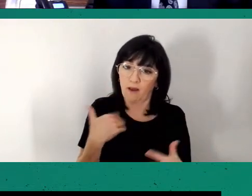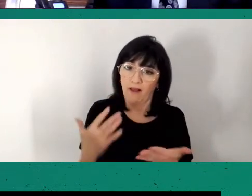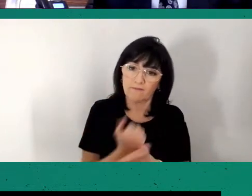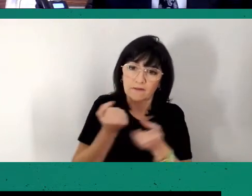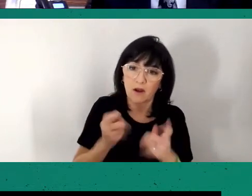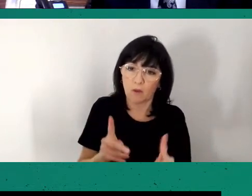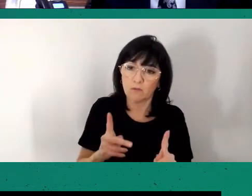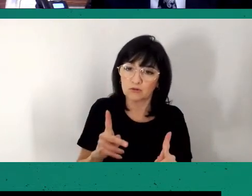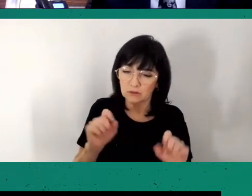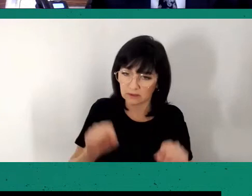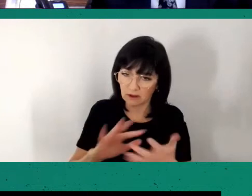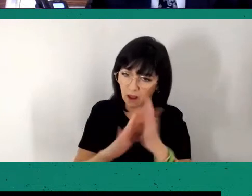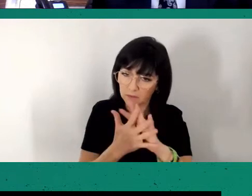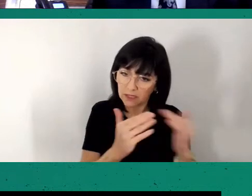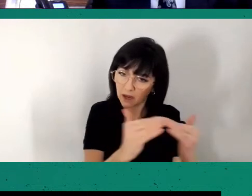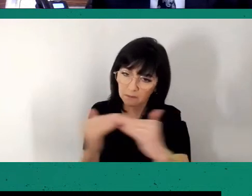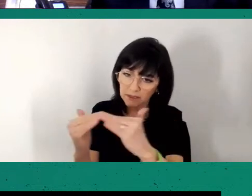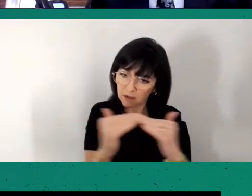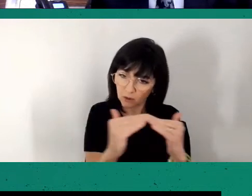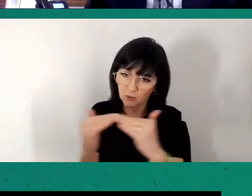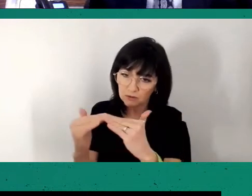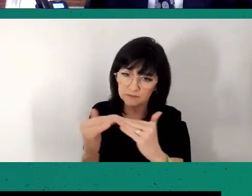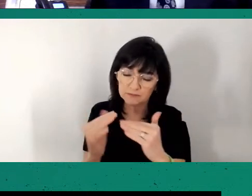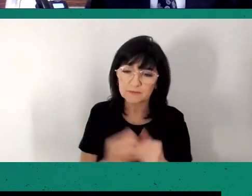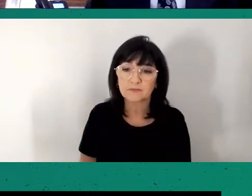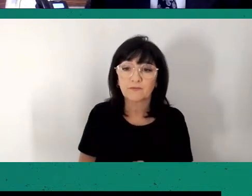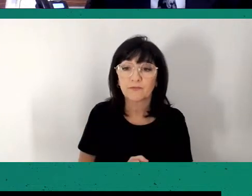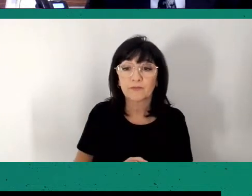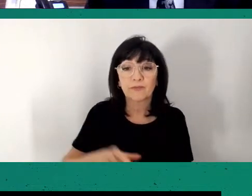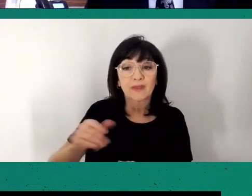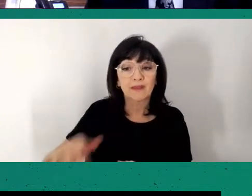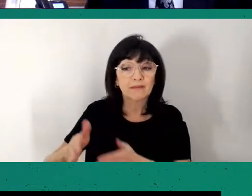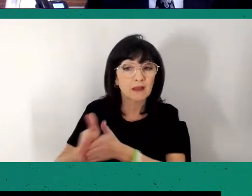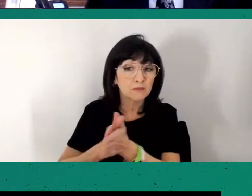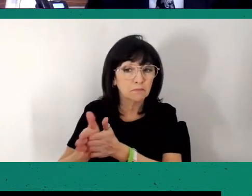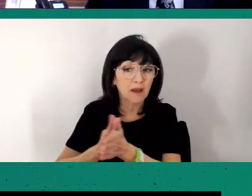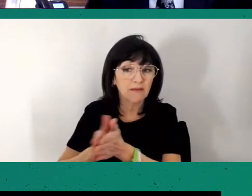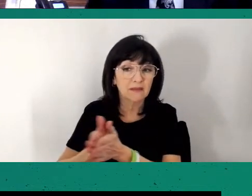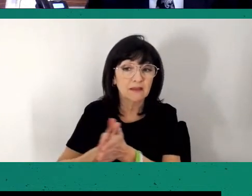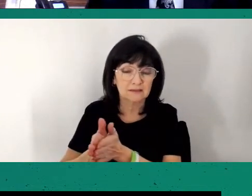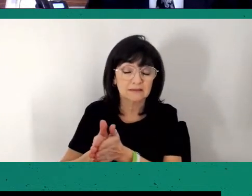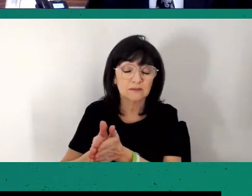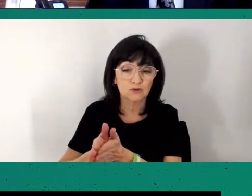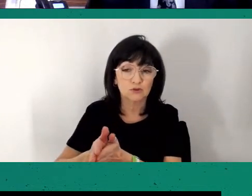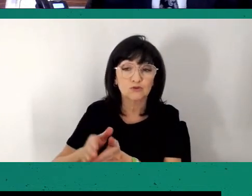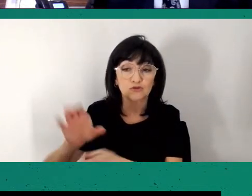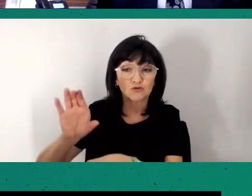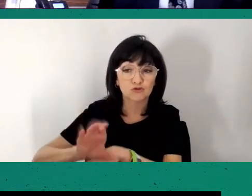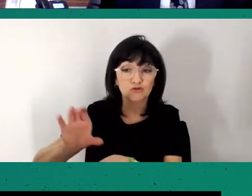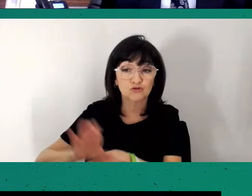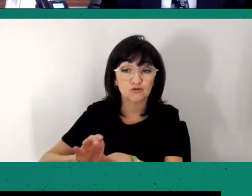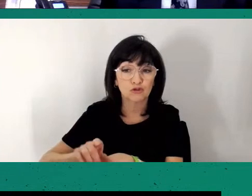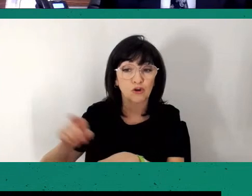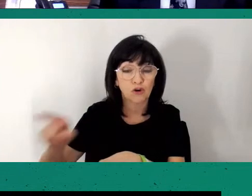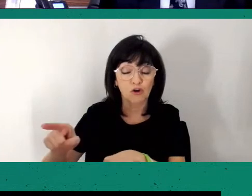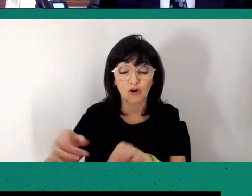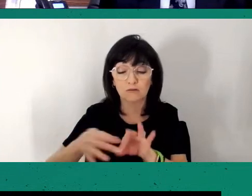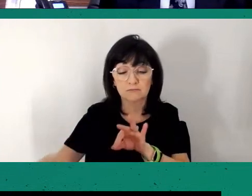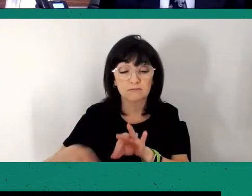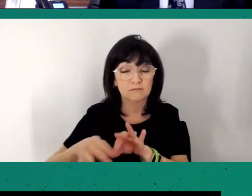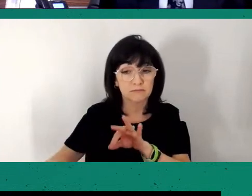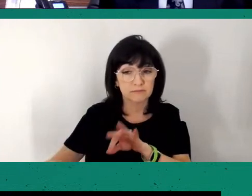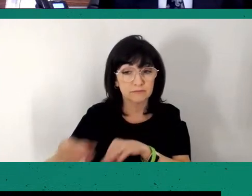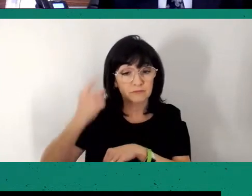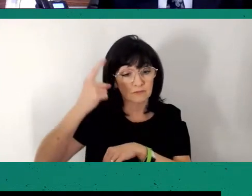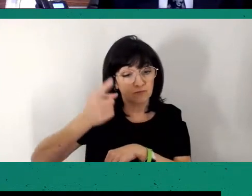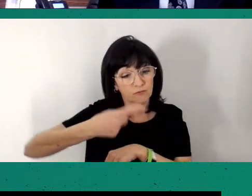in the Delaware district of the Methodist Episcopal Church said, quote, "In the Republic of Thought, all